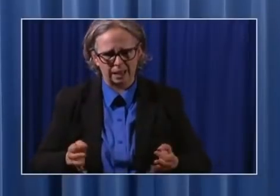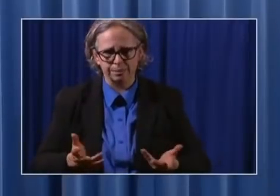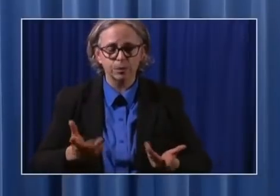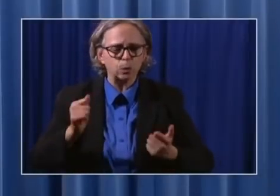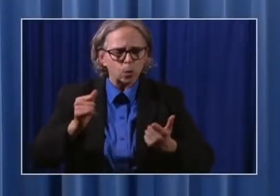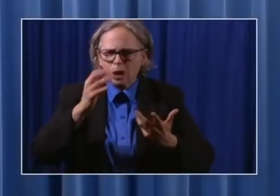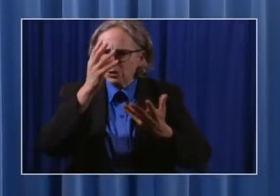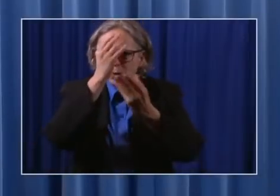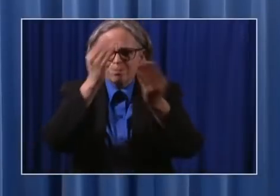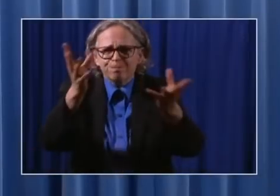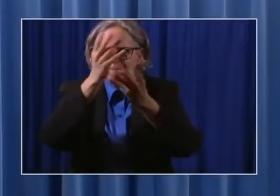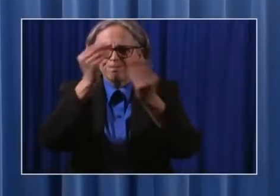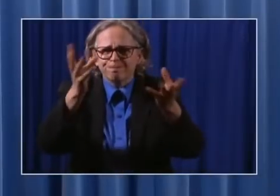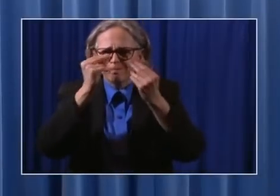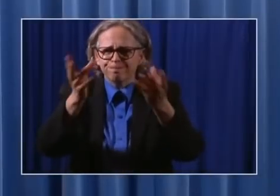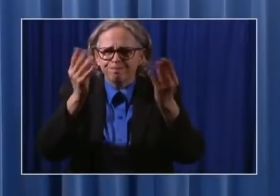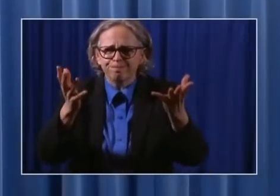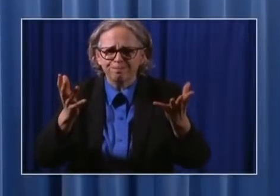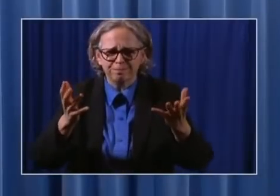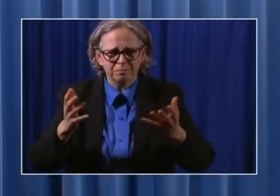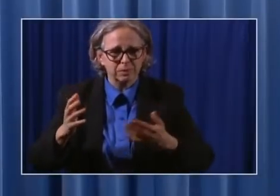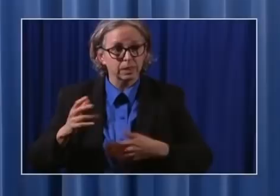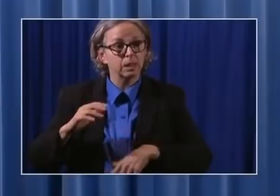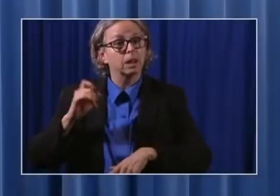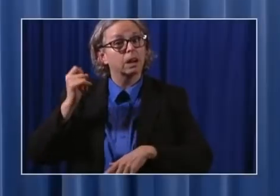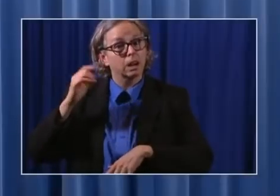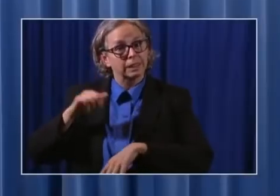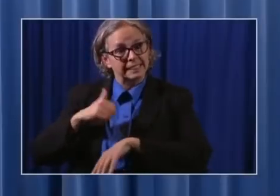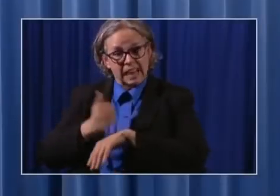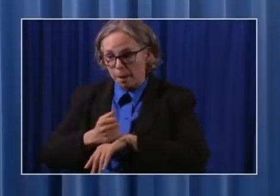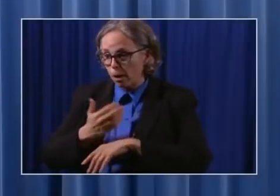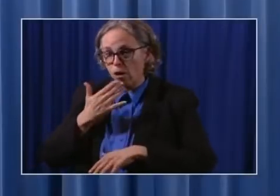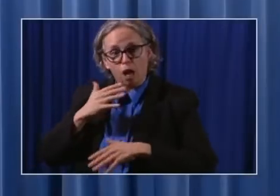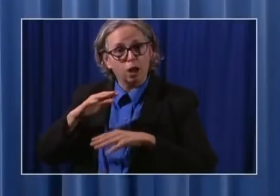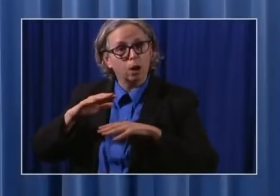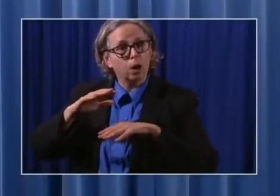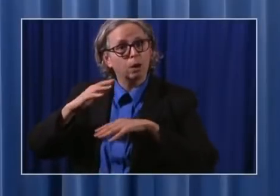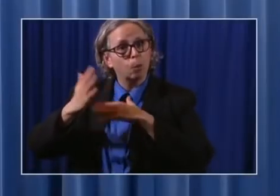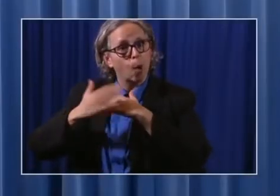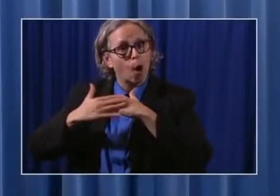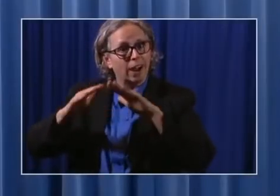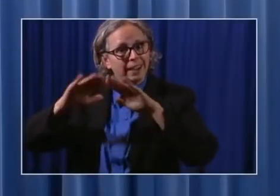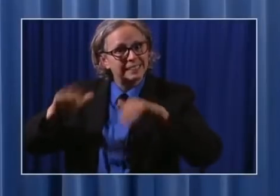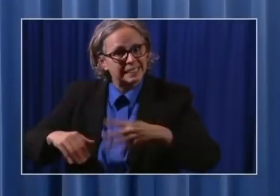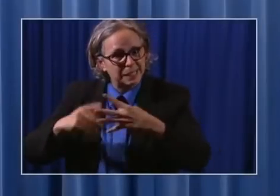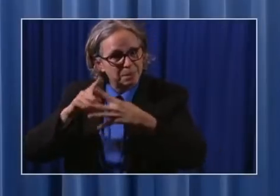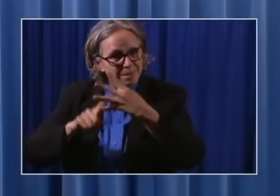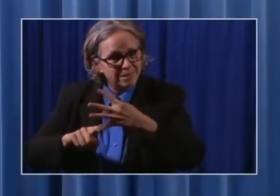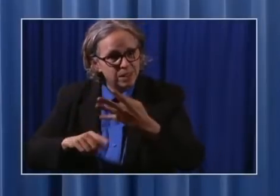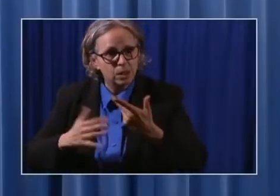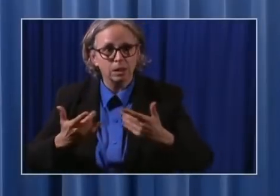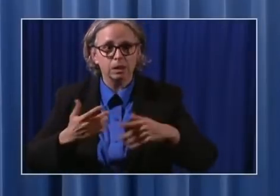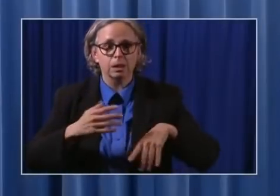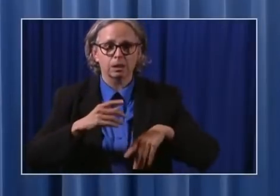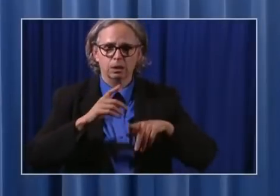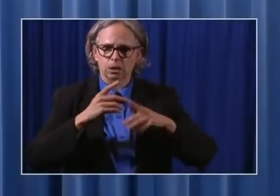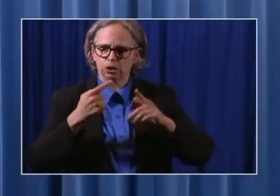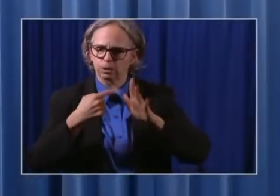going to a color code that we then linked that color code to any county that was red. People would have to wear a